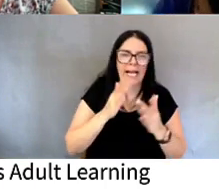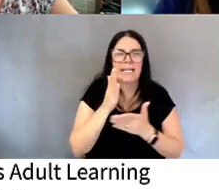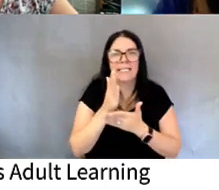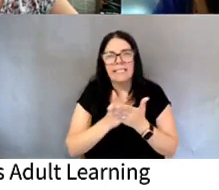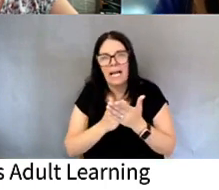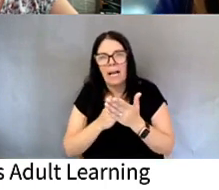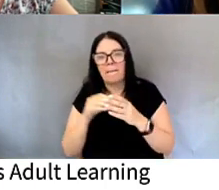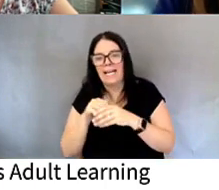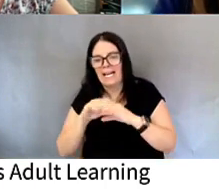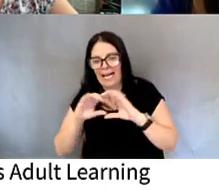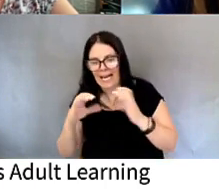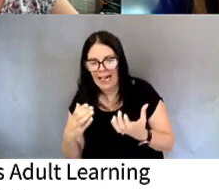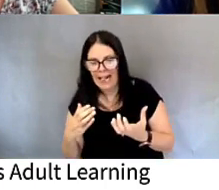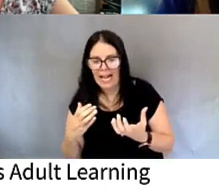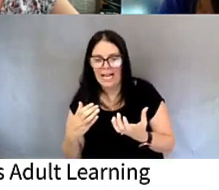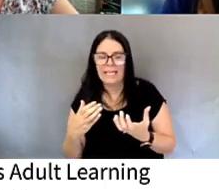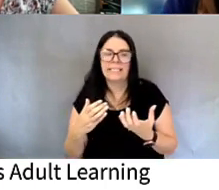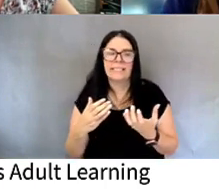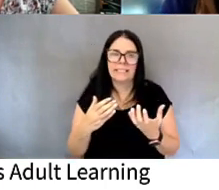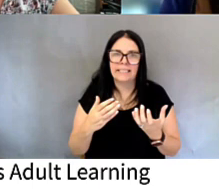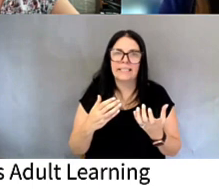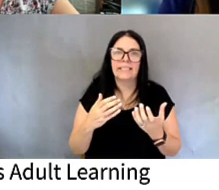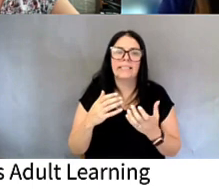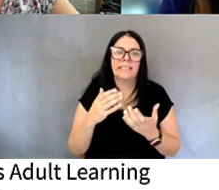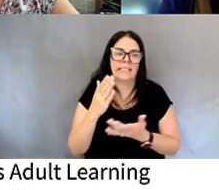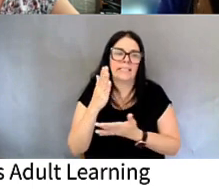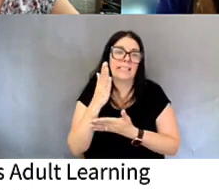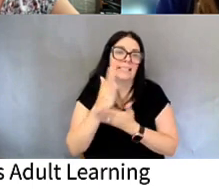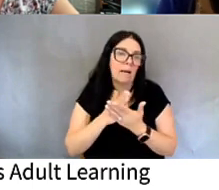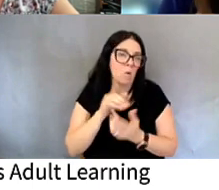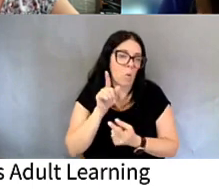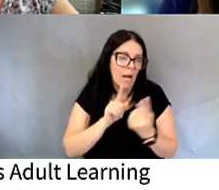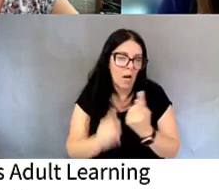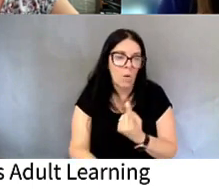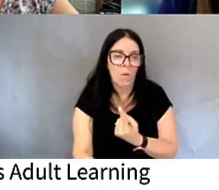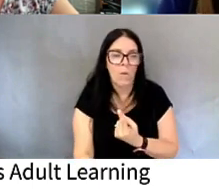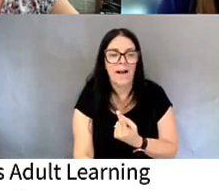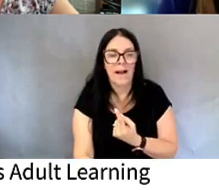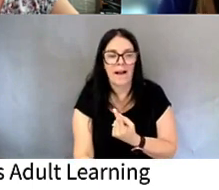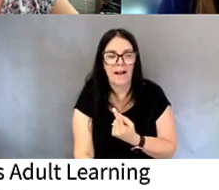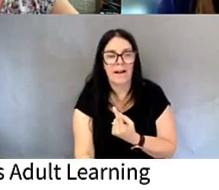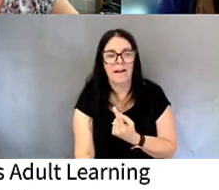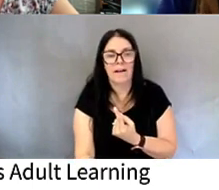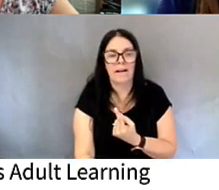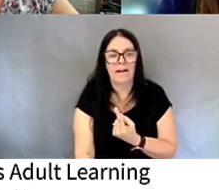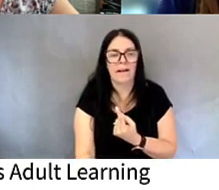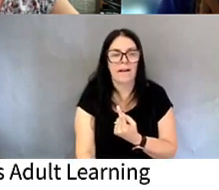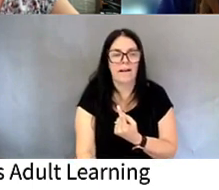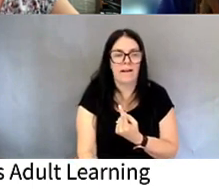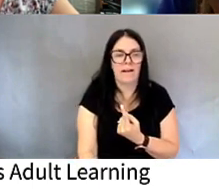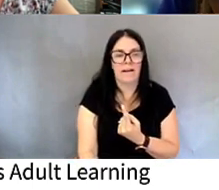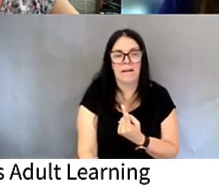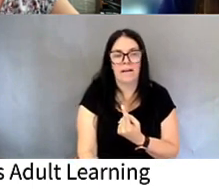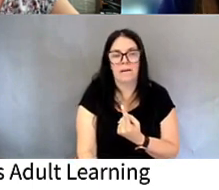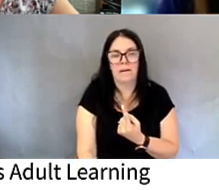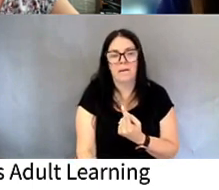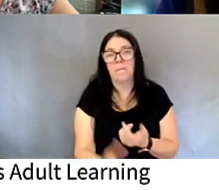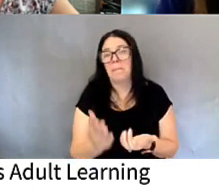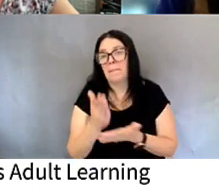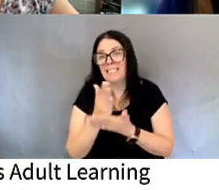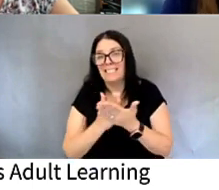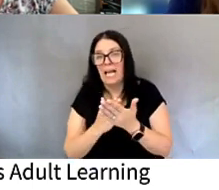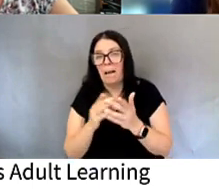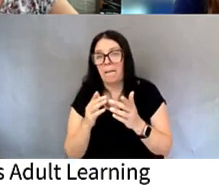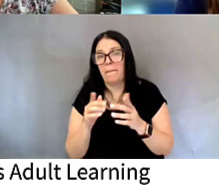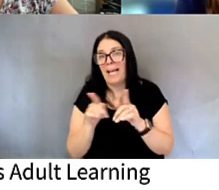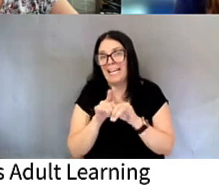little bit in class during the week, then a one-on-one, perhaps even some asynchronous models. Next